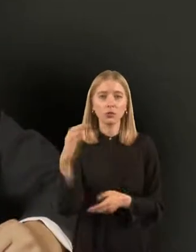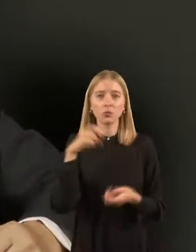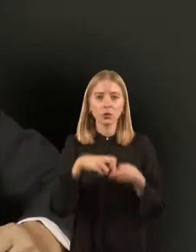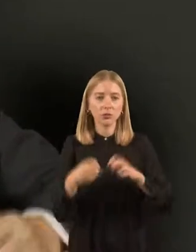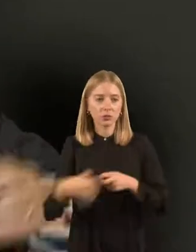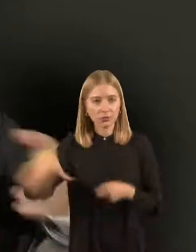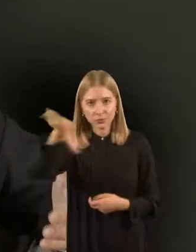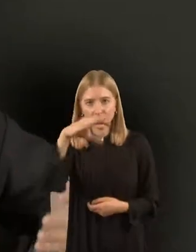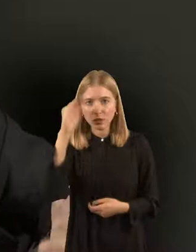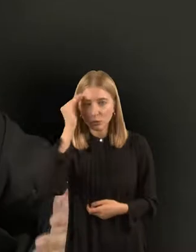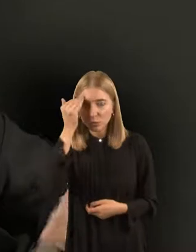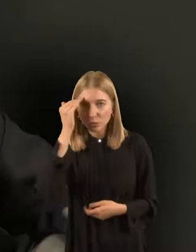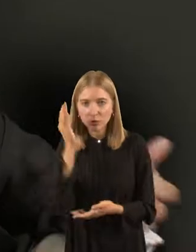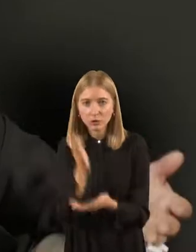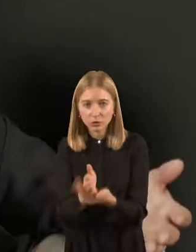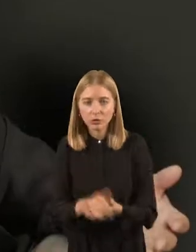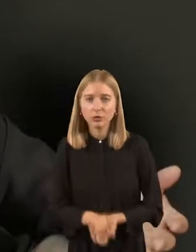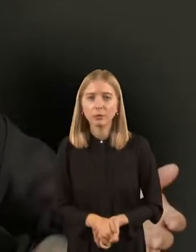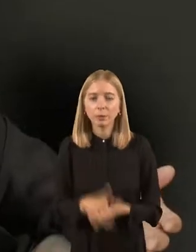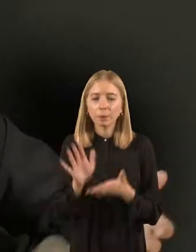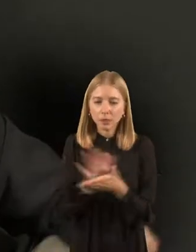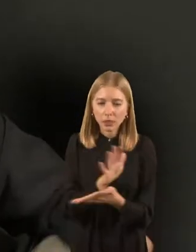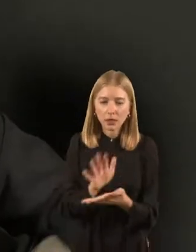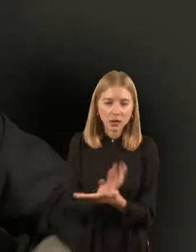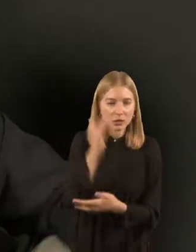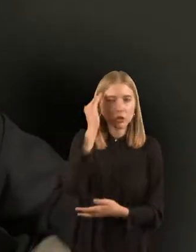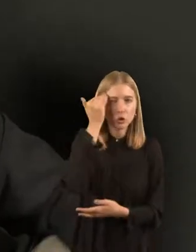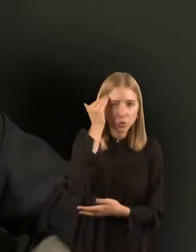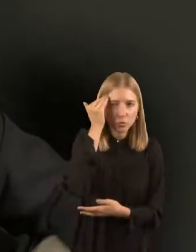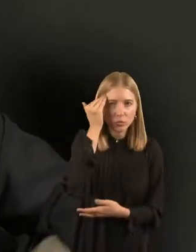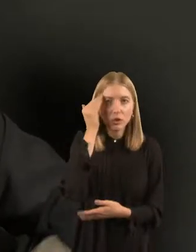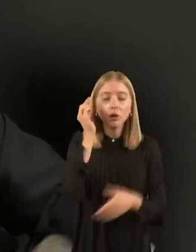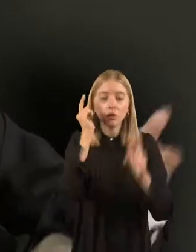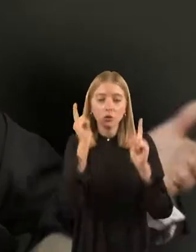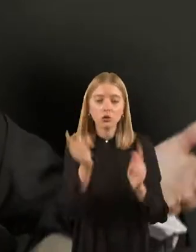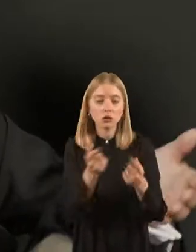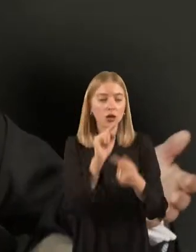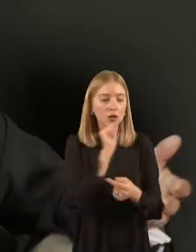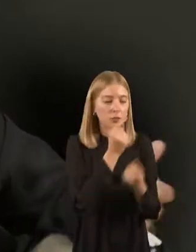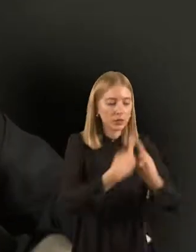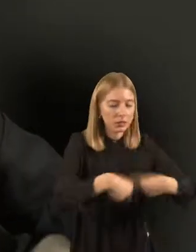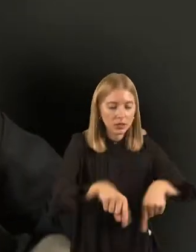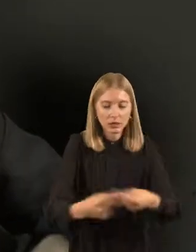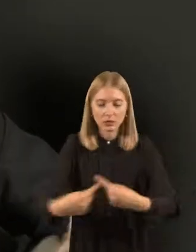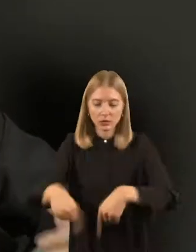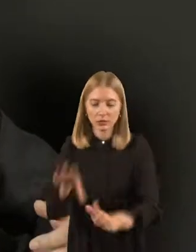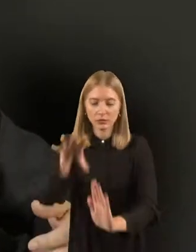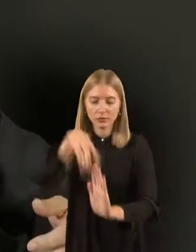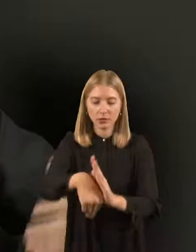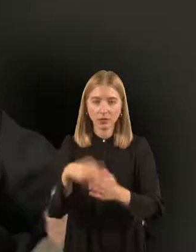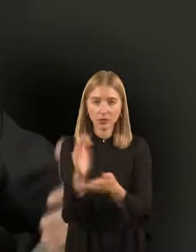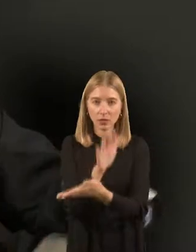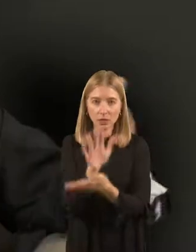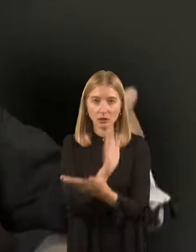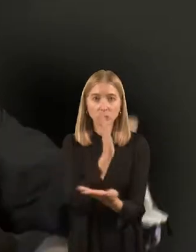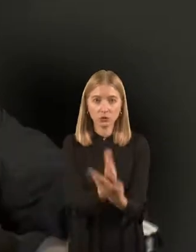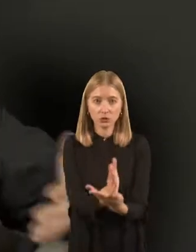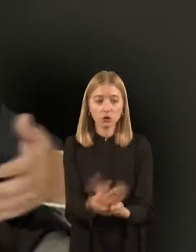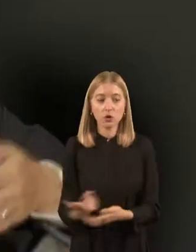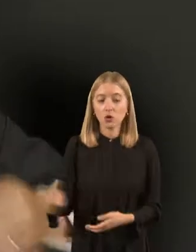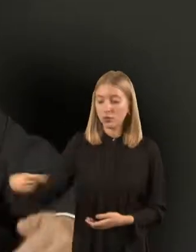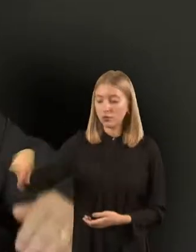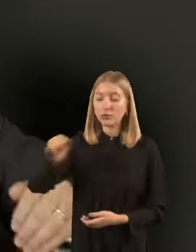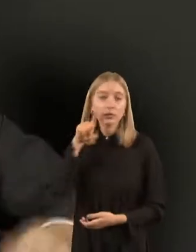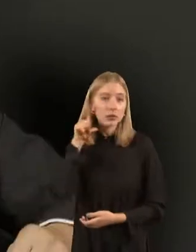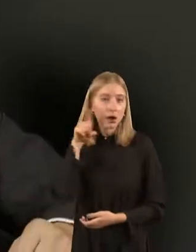creating, but also you are concerned about the future of your own future, yes, and the future of your